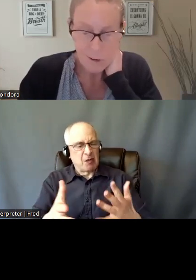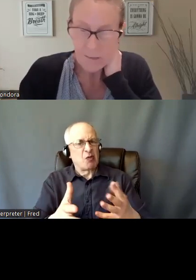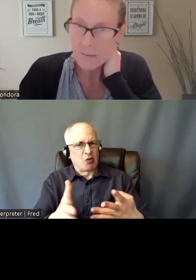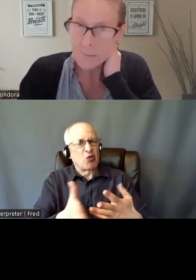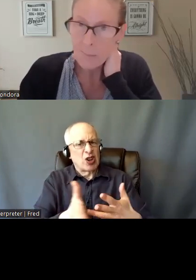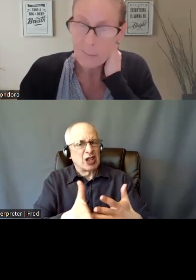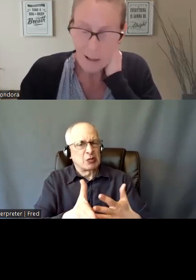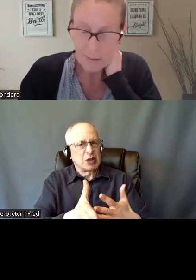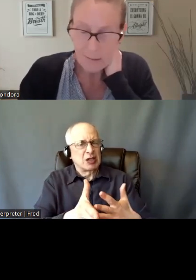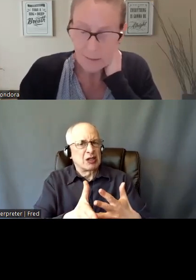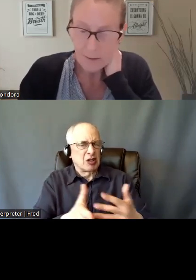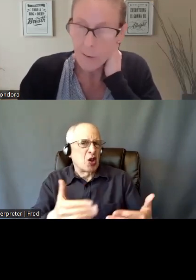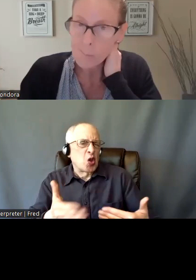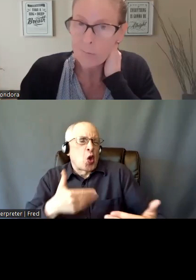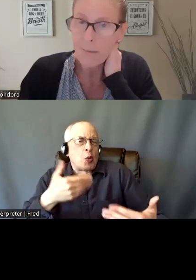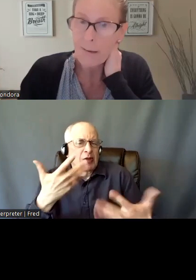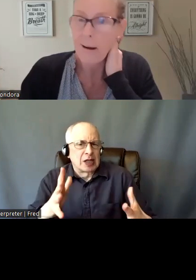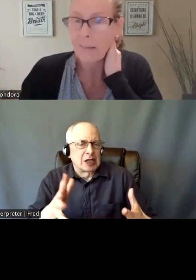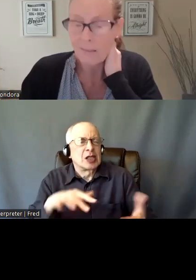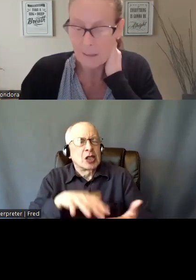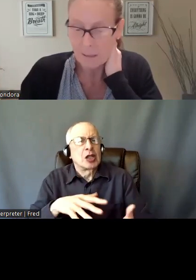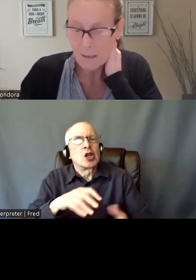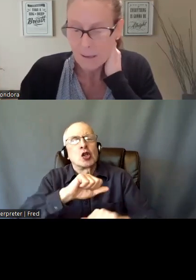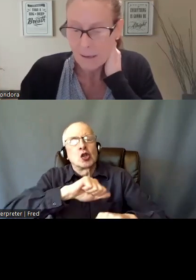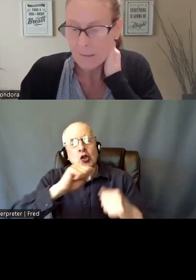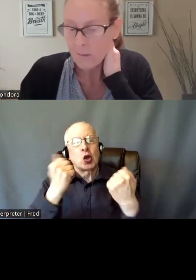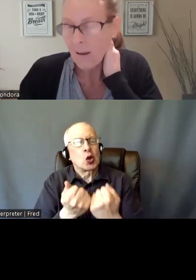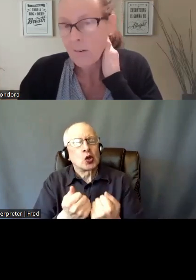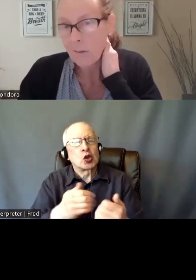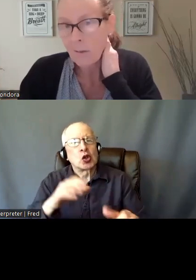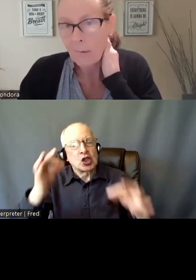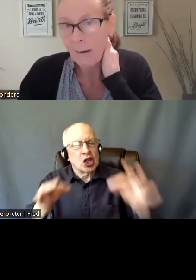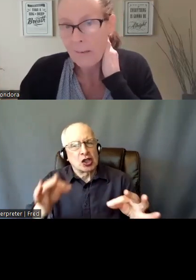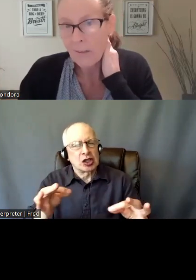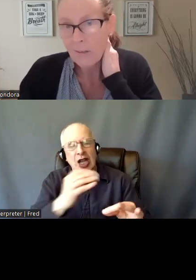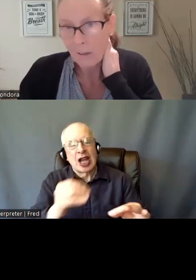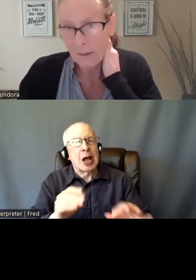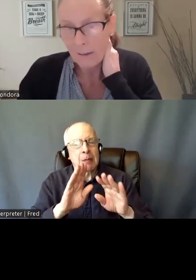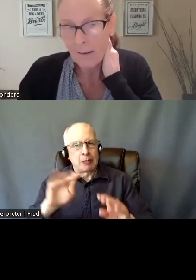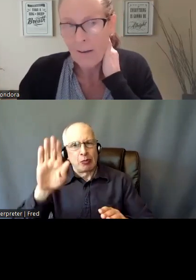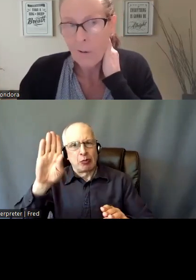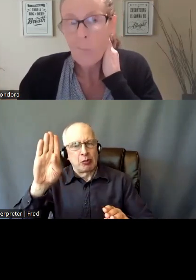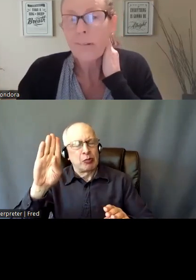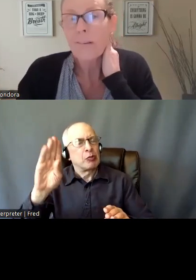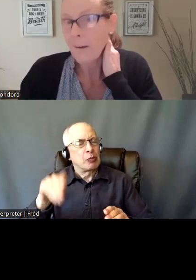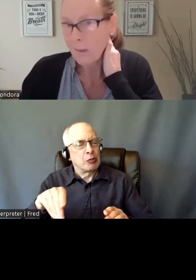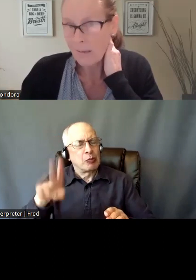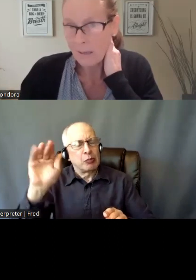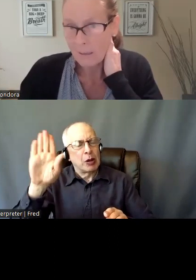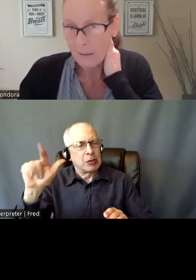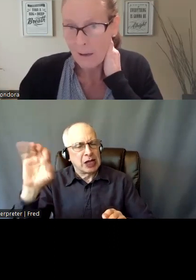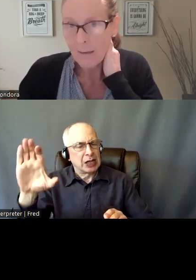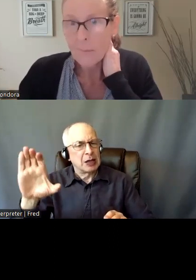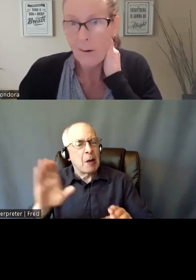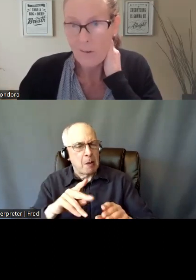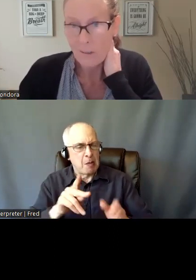social justice and public policy in the hope of one day practicing as an international human rights attorney, hopefully specializing